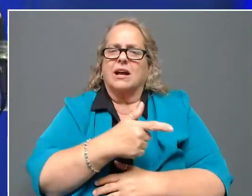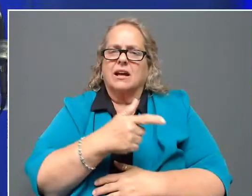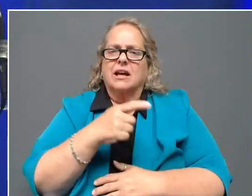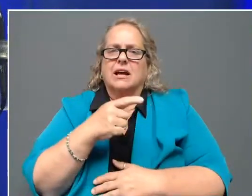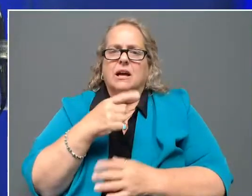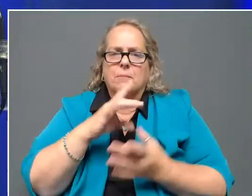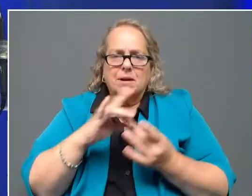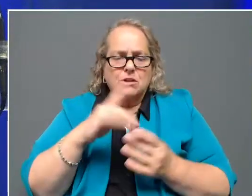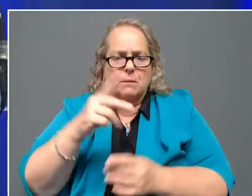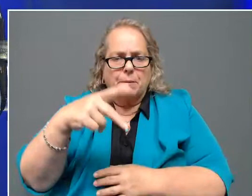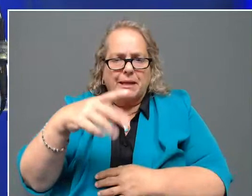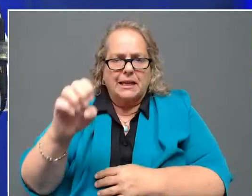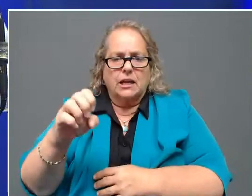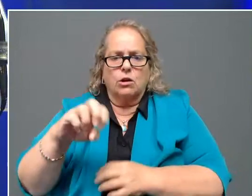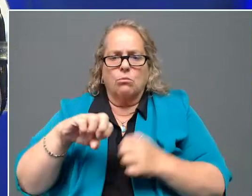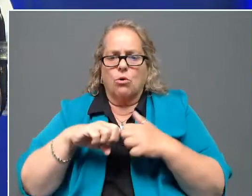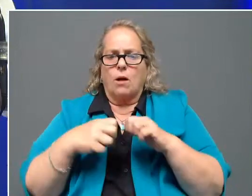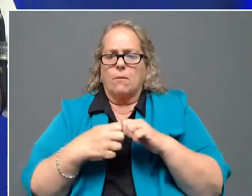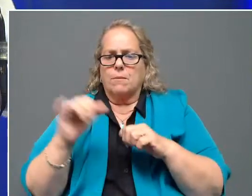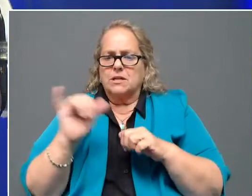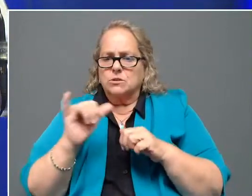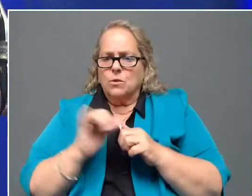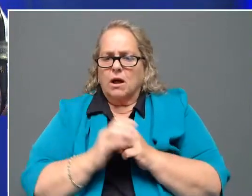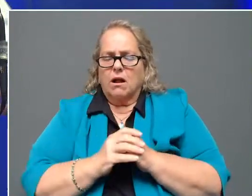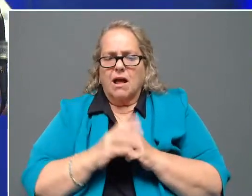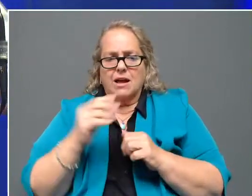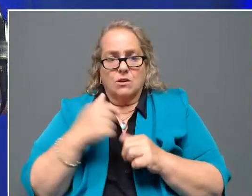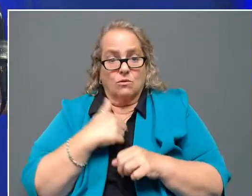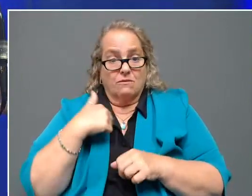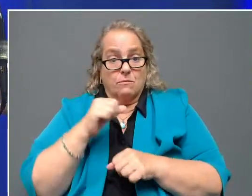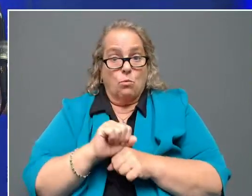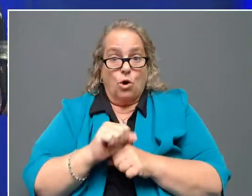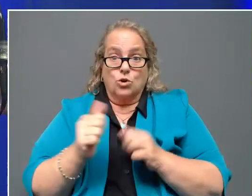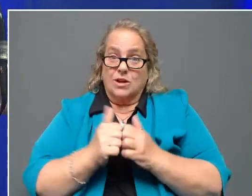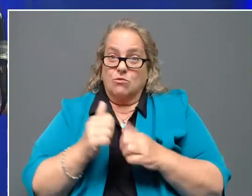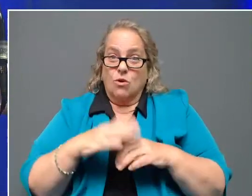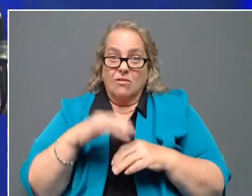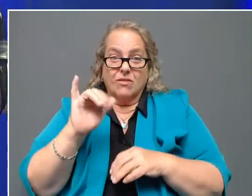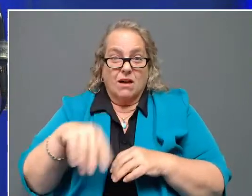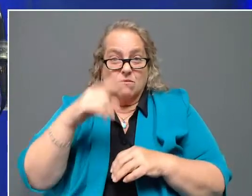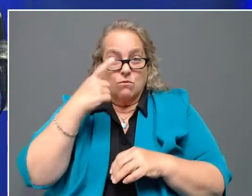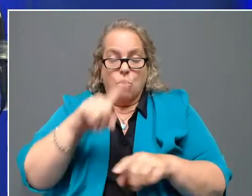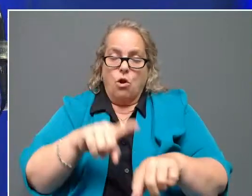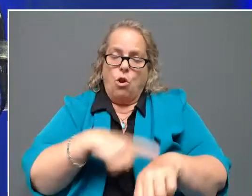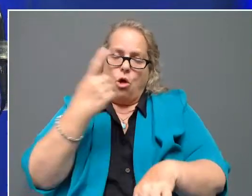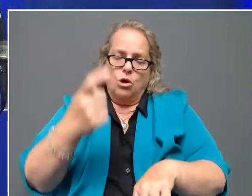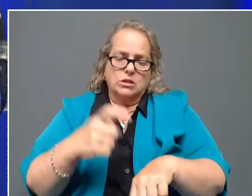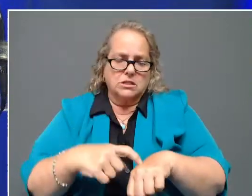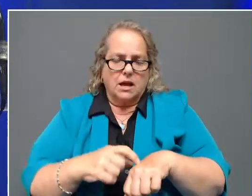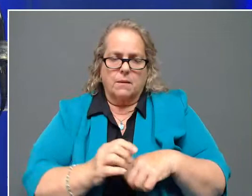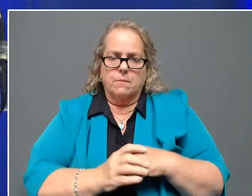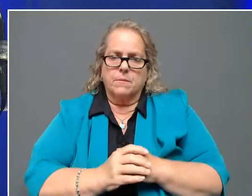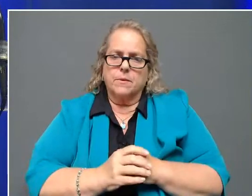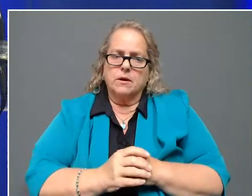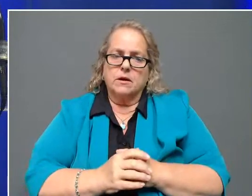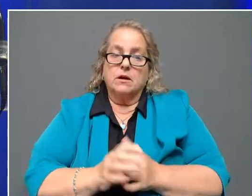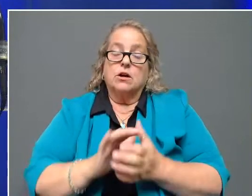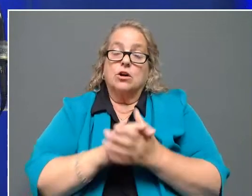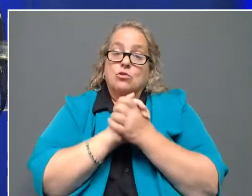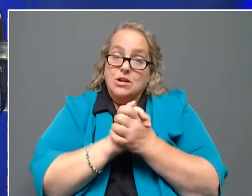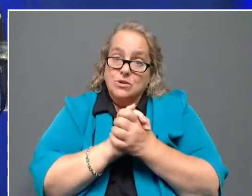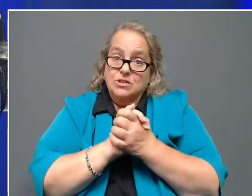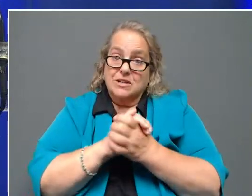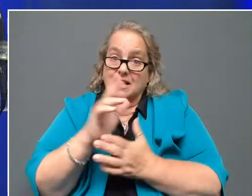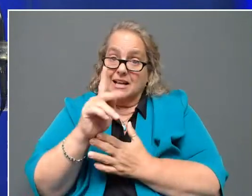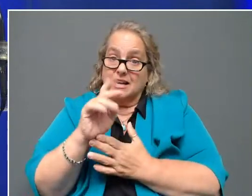PPE problems as well, and we've been working together on that for a long time. So, congratulations, Kevin, to you and your